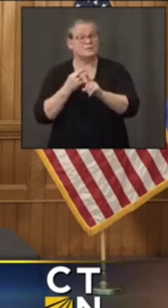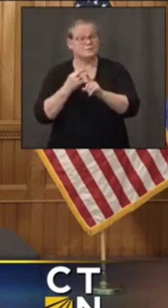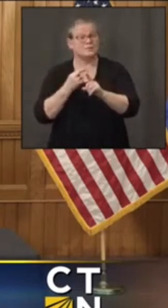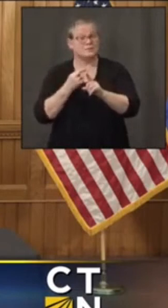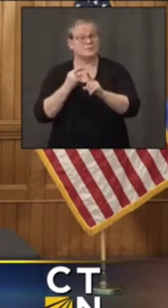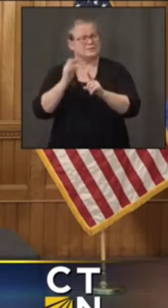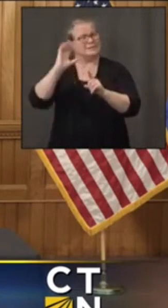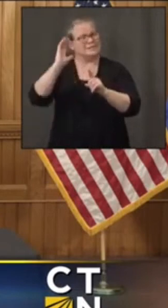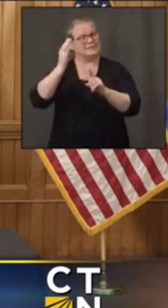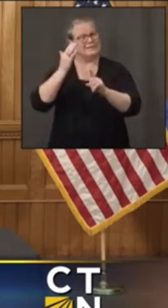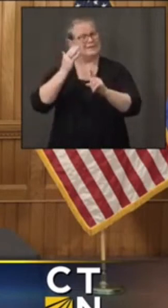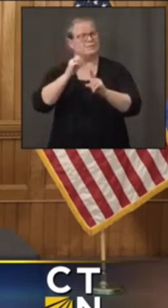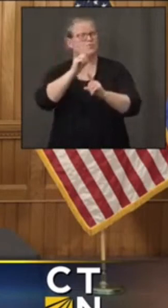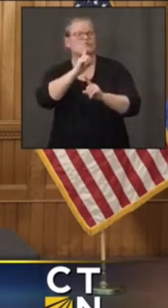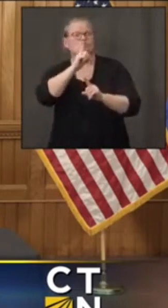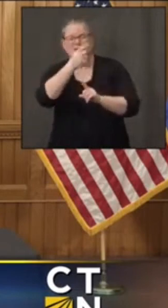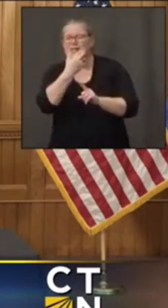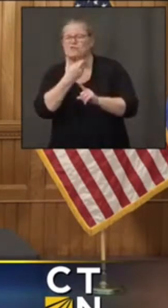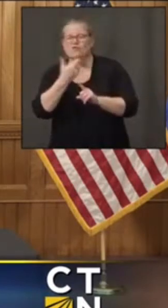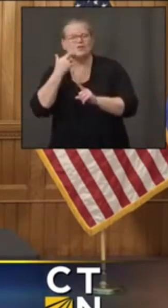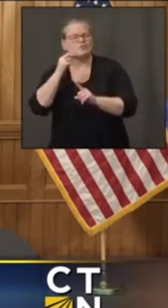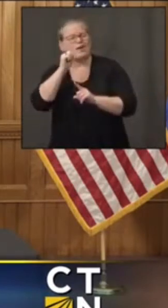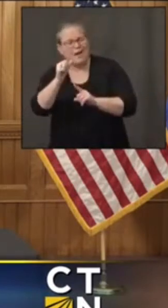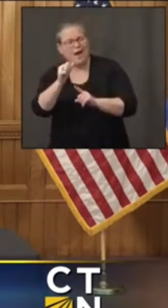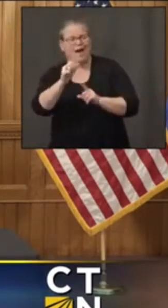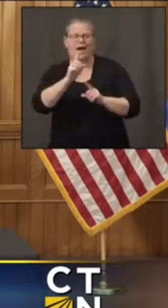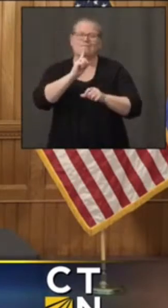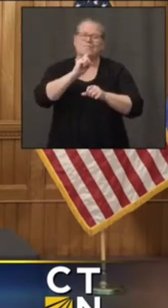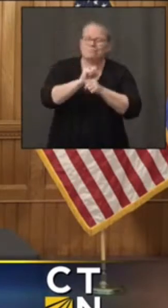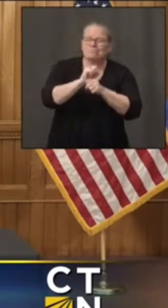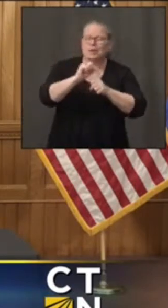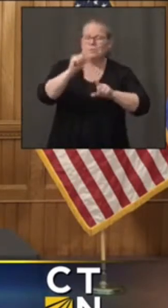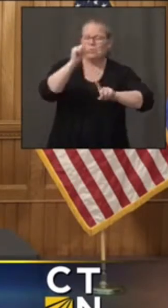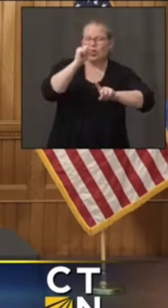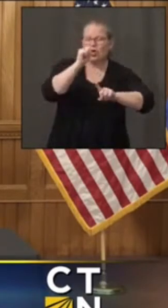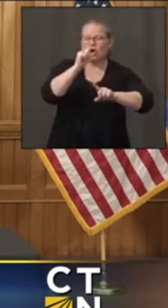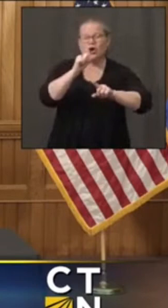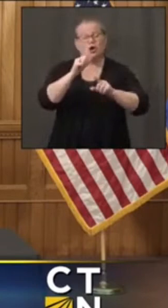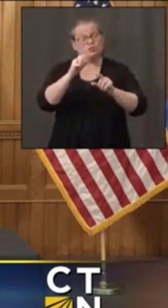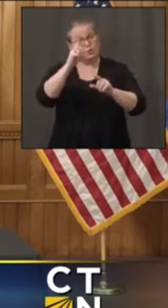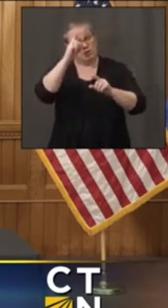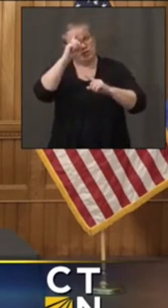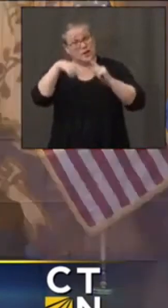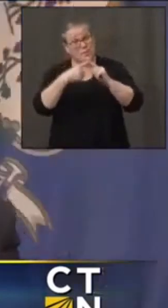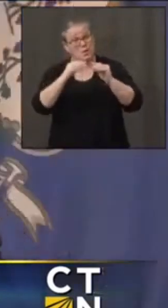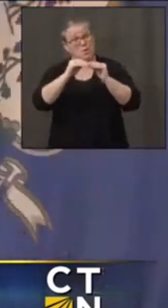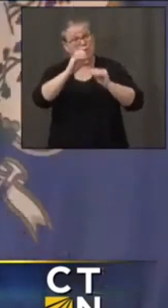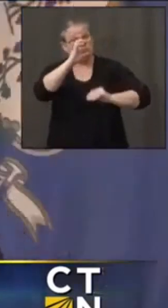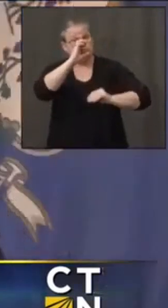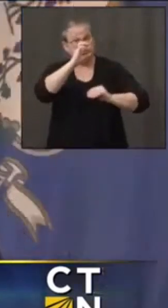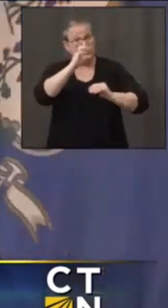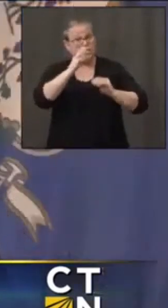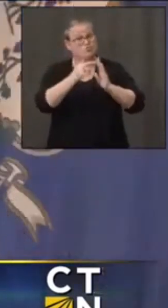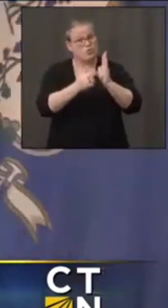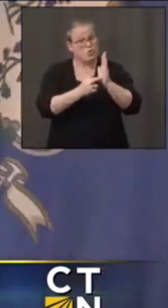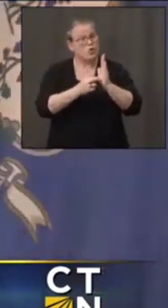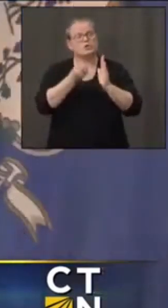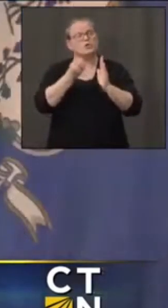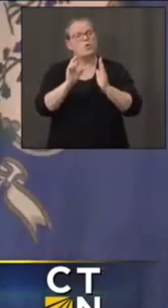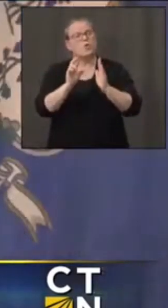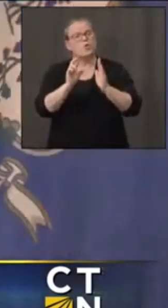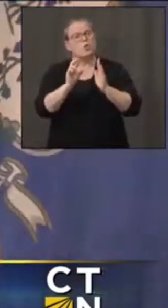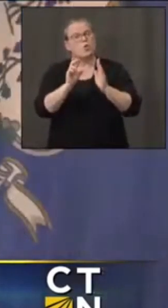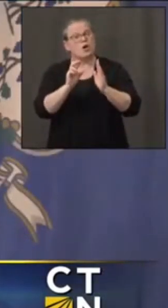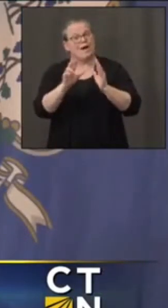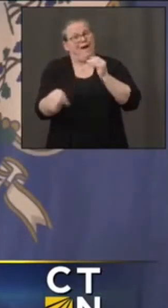like bars, or are you actually looking at new regulations? Right now, I'm talking about enforcing the rules we got right